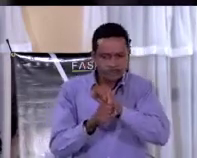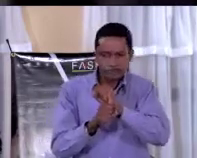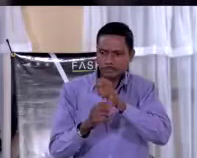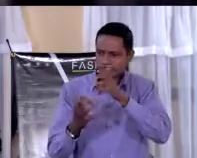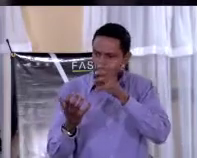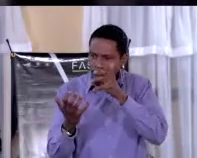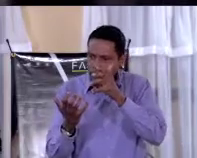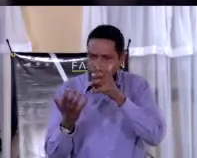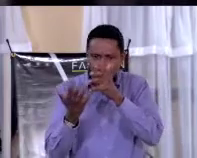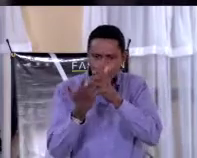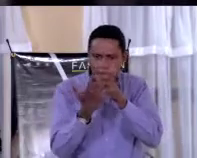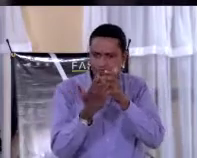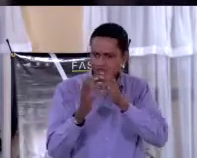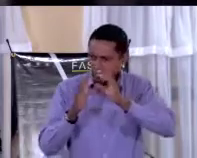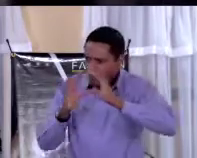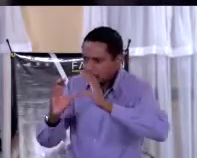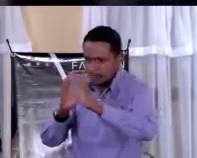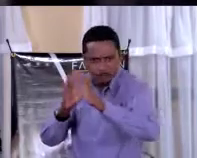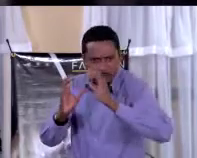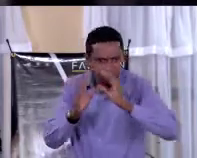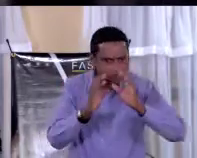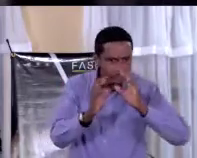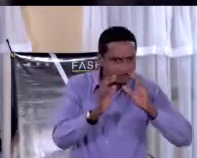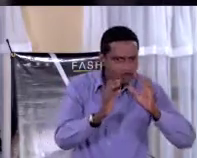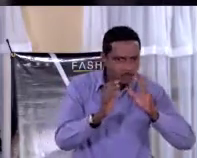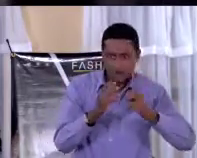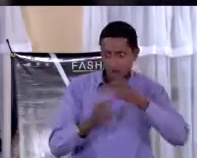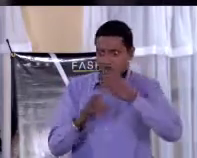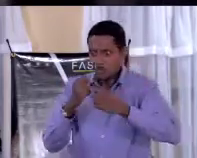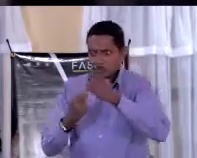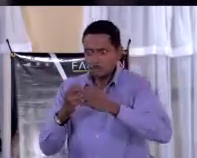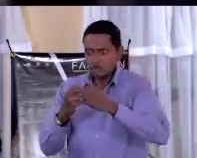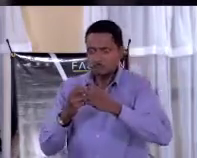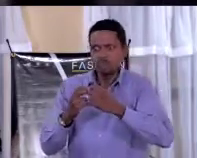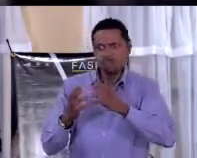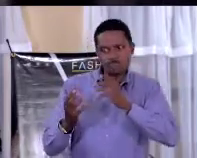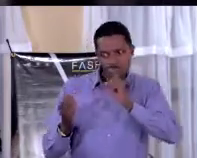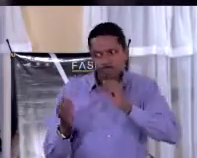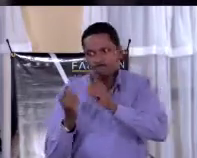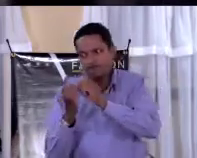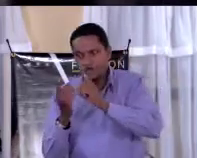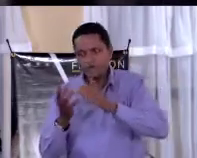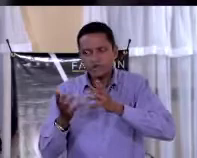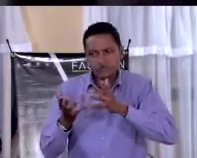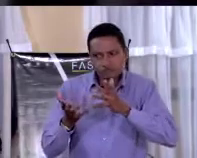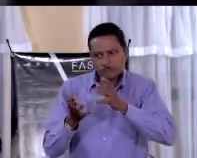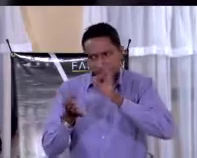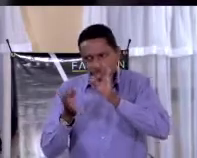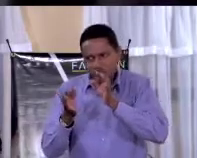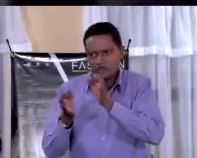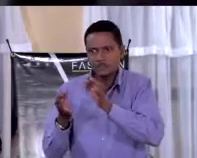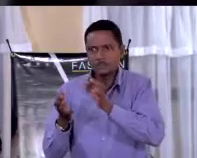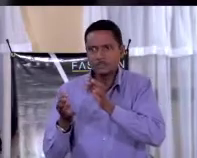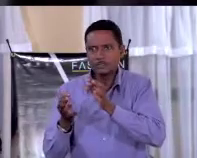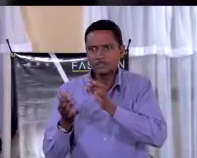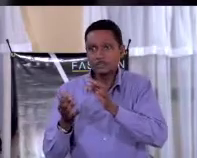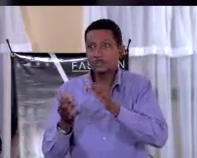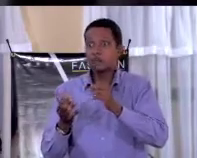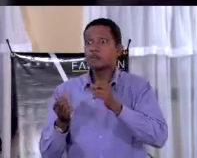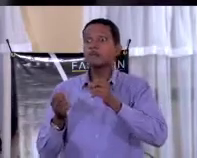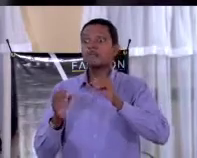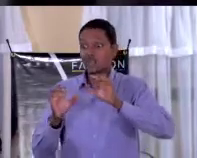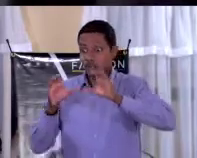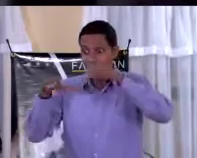space and with the people. So the relationship building, as I say, confronting the reality, creates a new way.